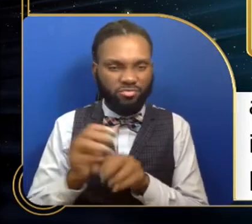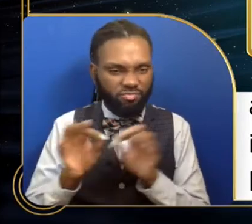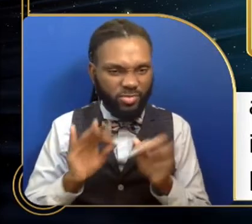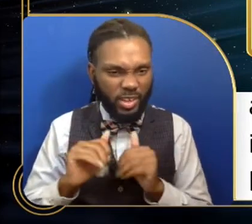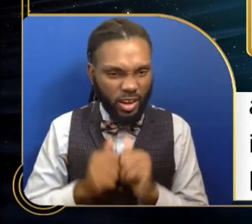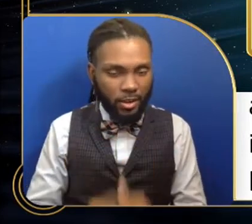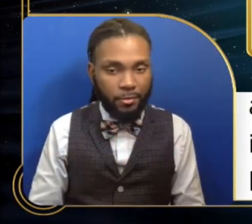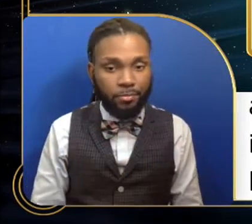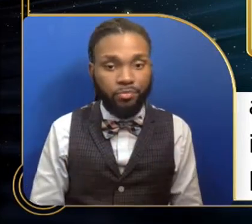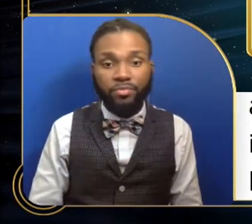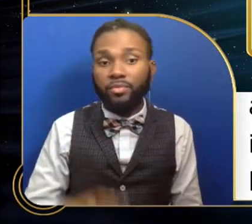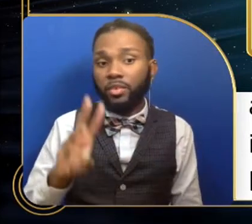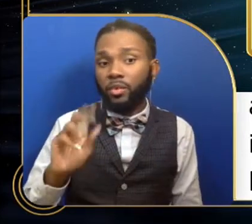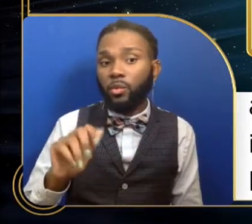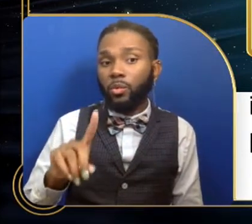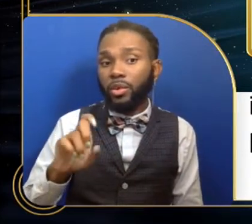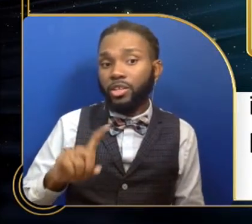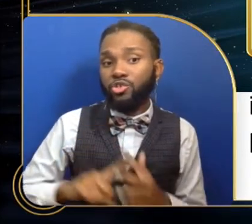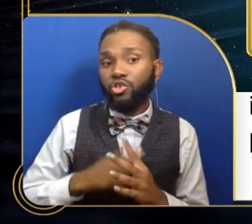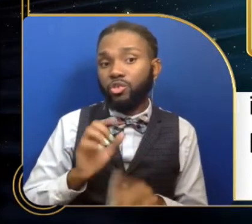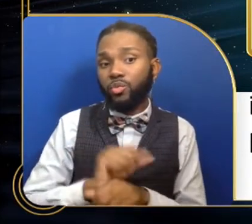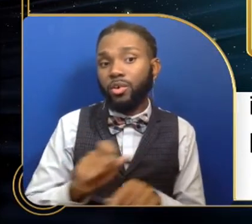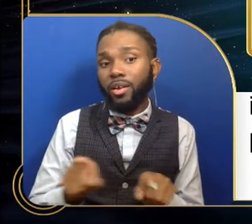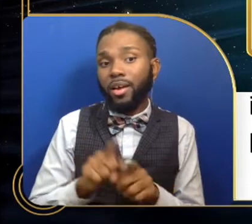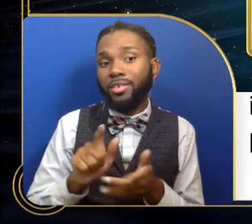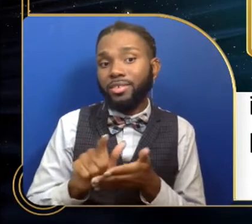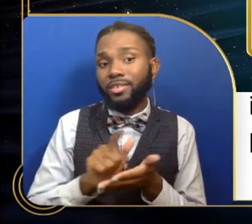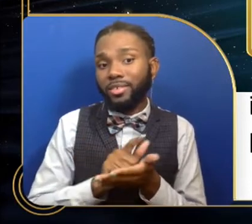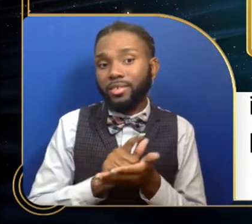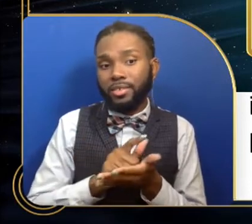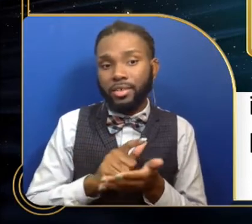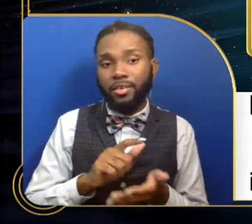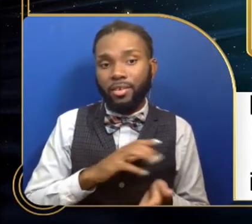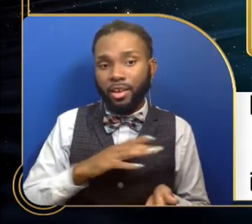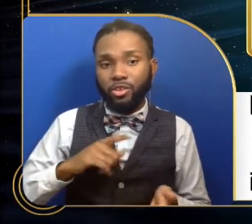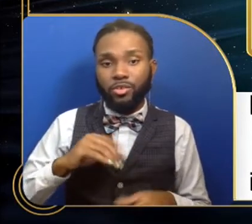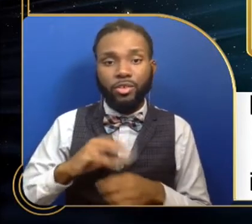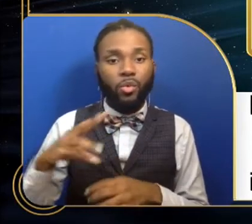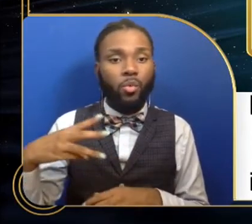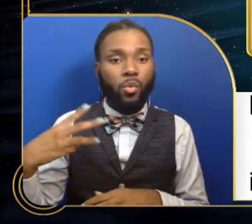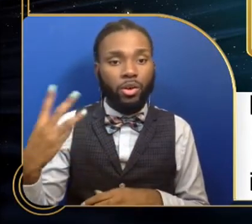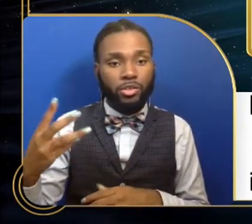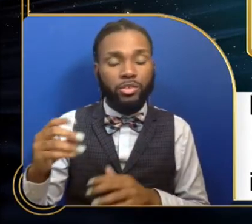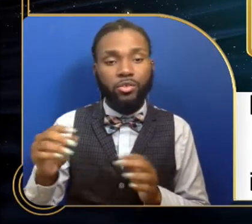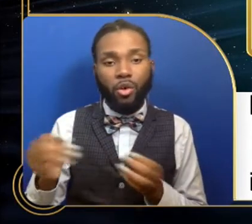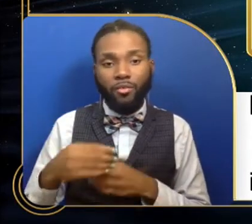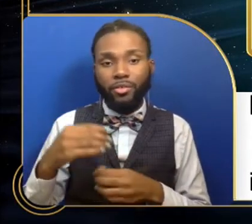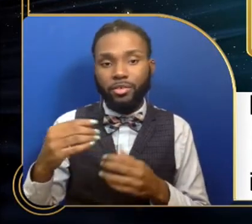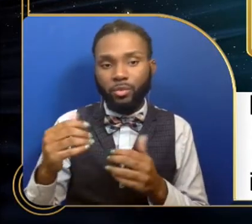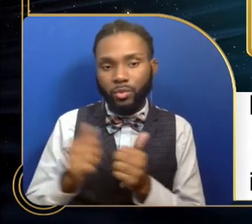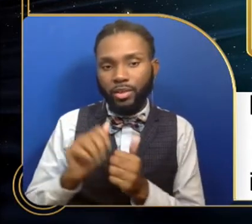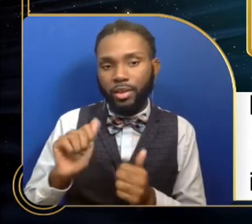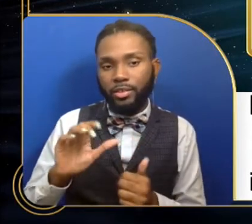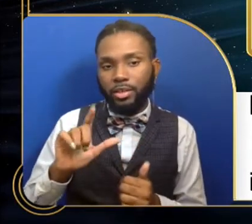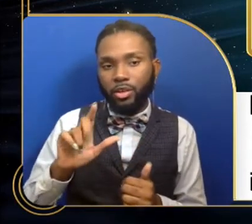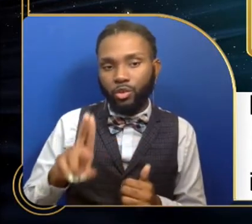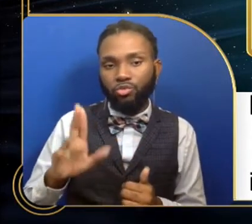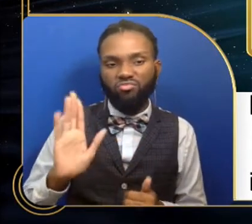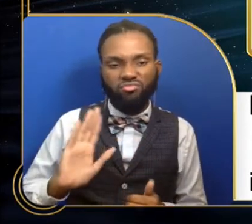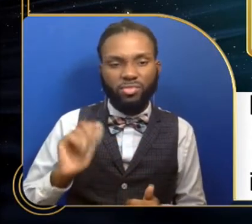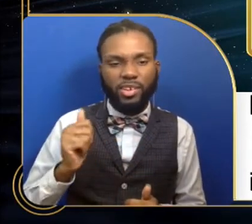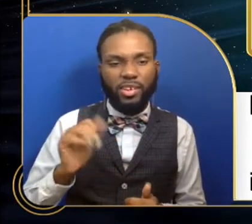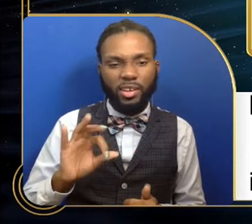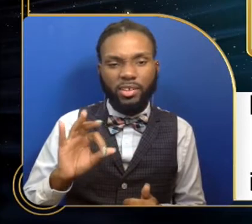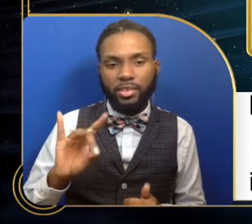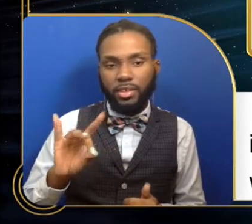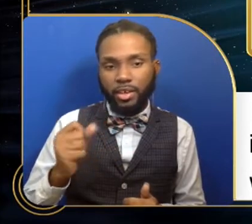Wade began his work as a legislative counsel in the Washington office of the ACLU in the 1980s, where he ultimately rose to being